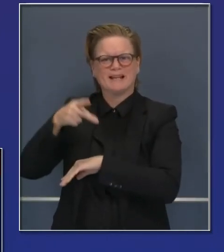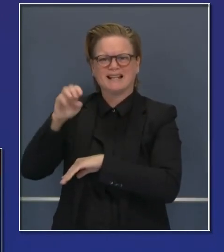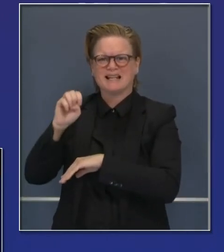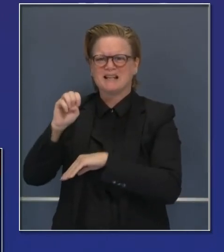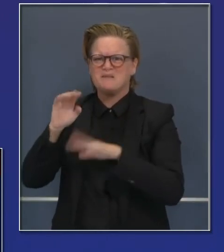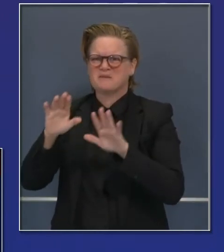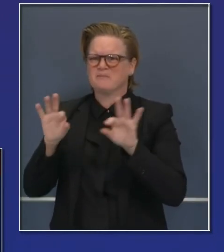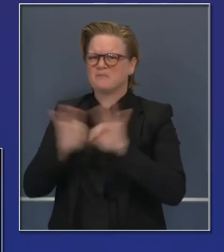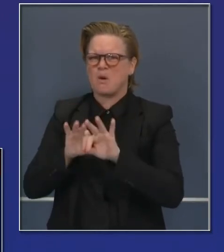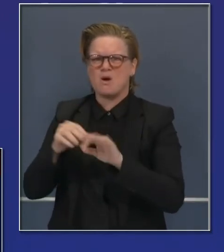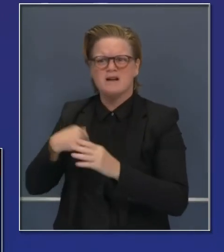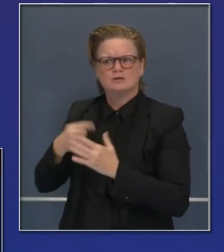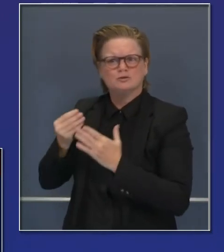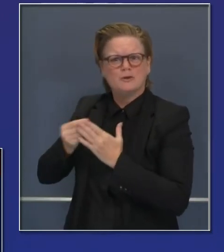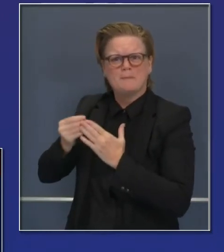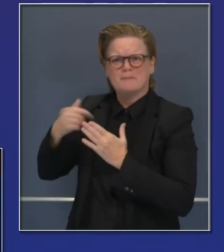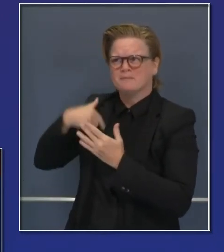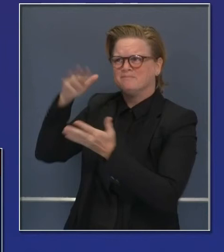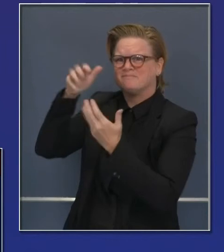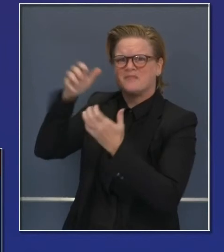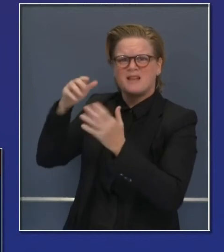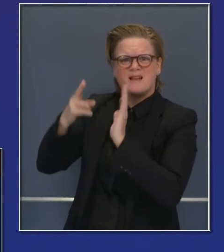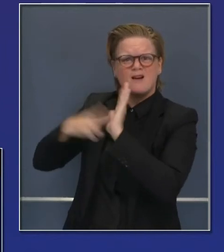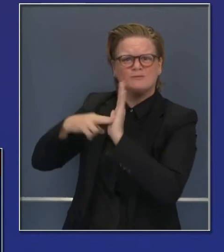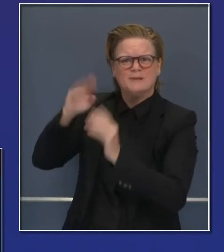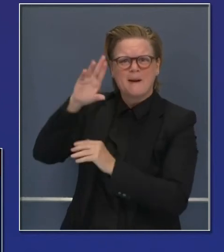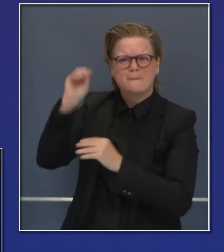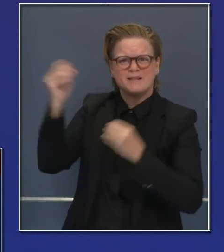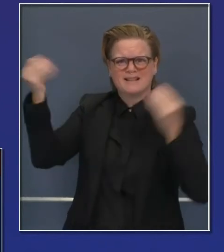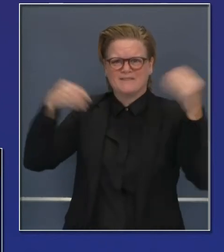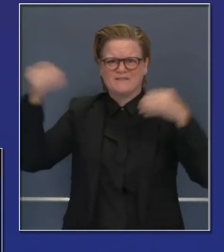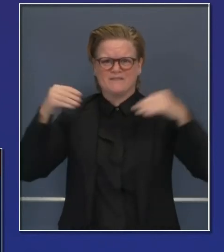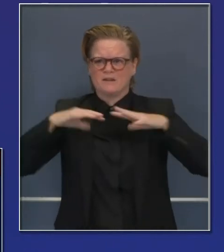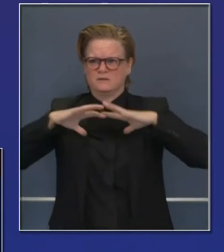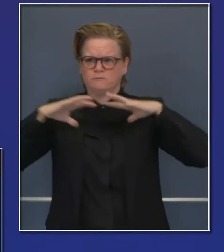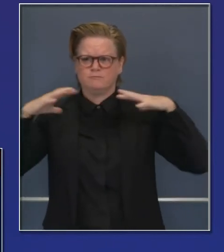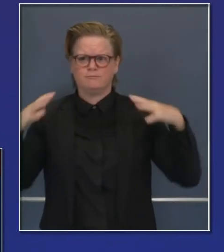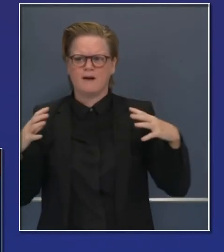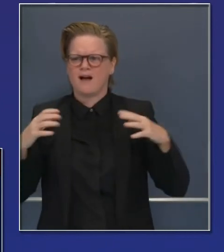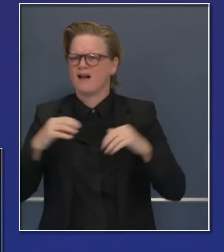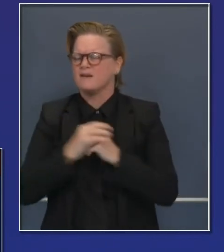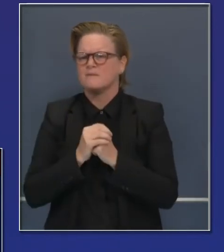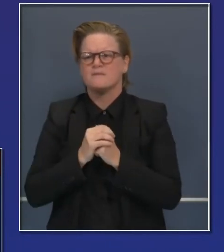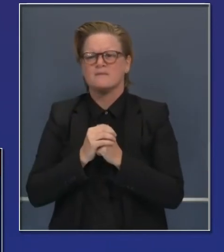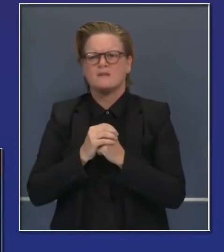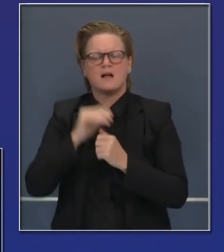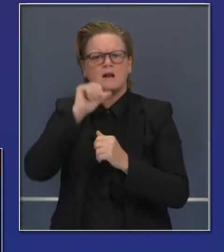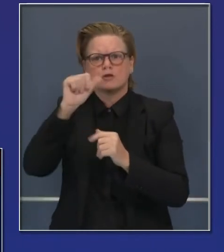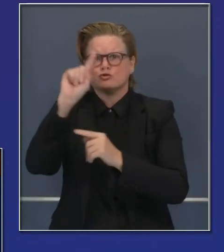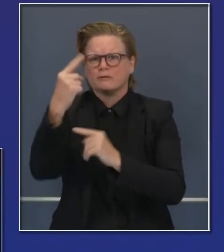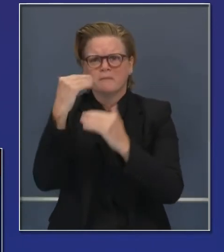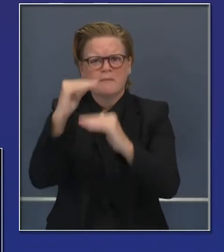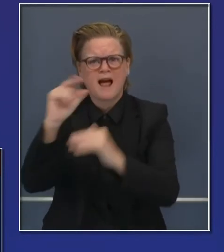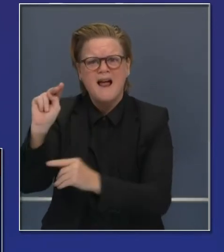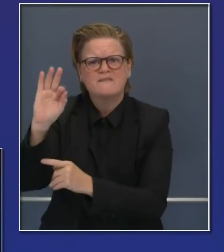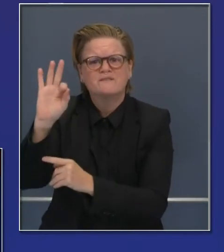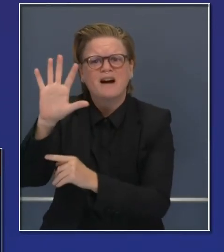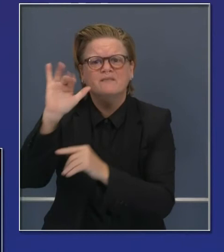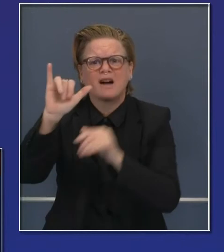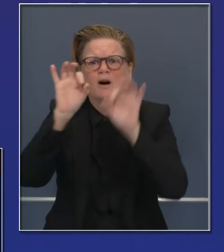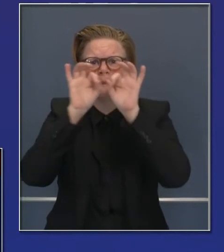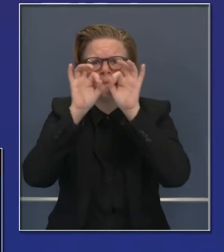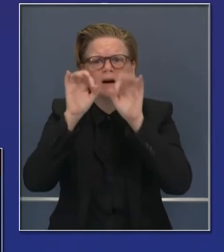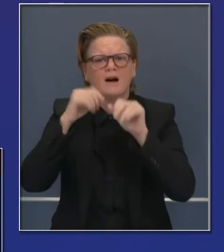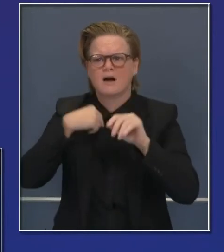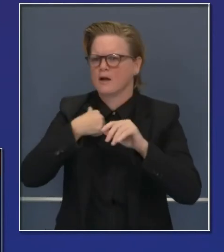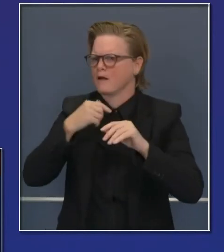spectrum, not just N95 masks and surgical and procedure masks, but as you can see here, gloves, gowns, face shields, and the like. Over 500